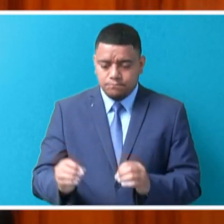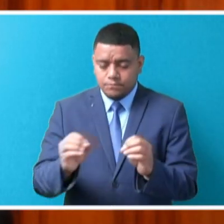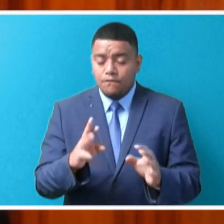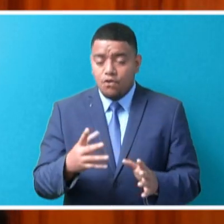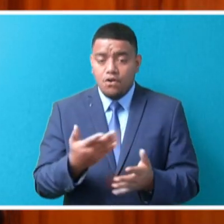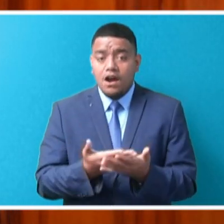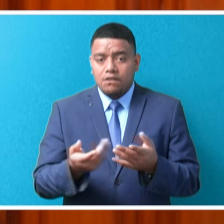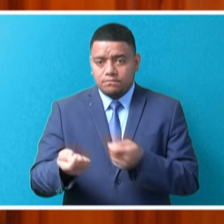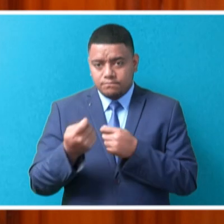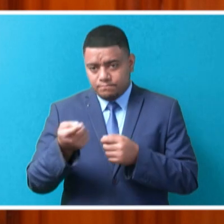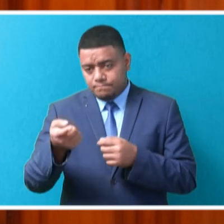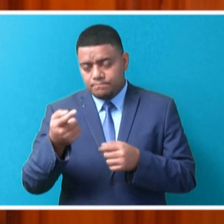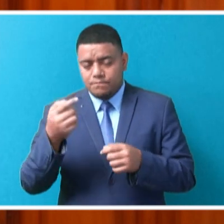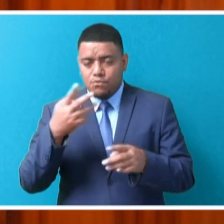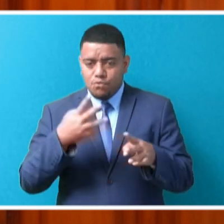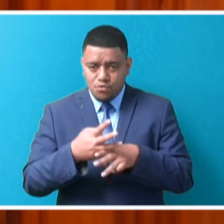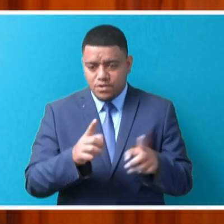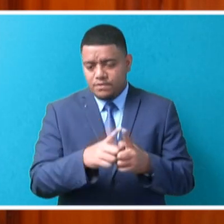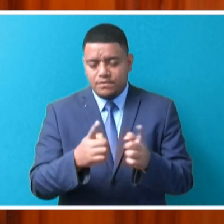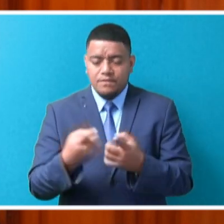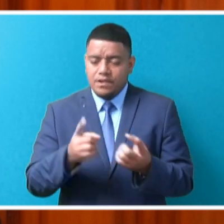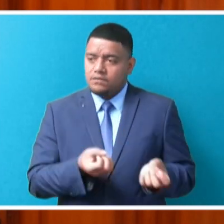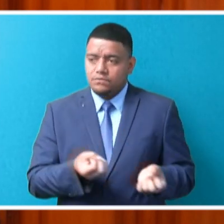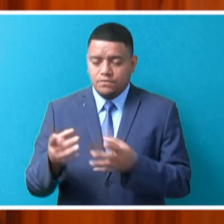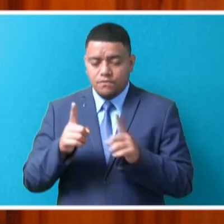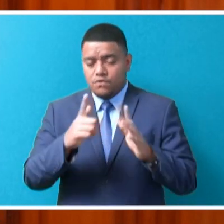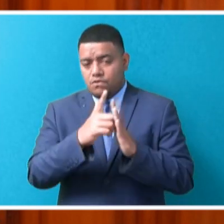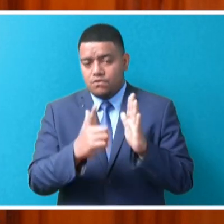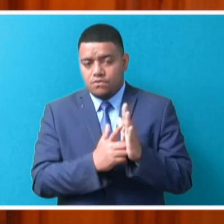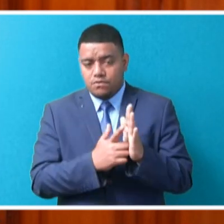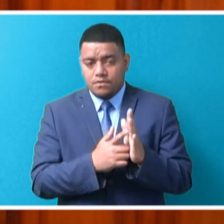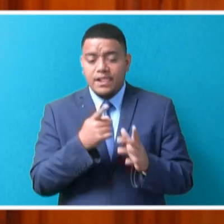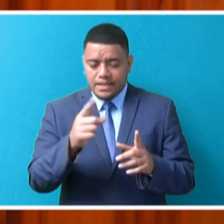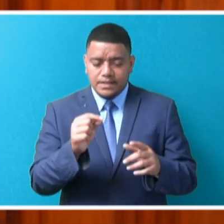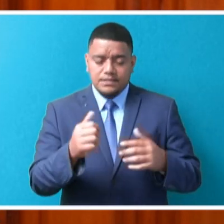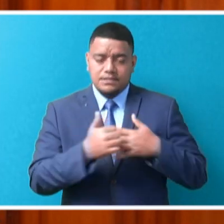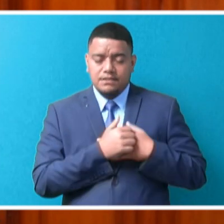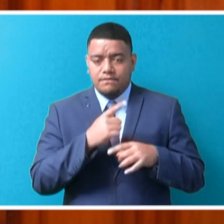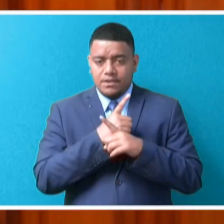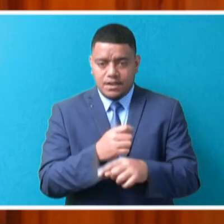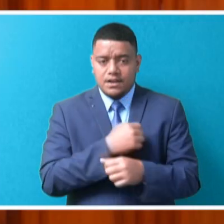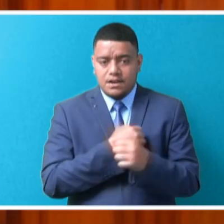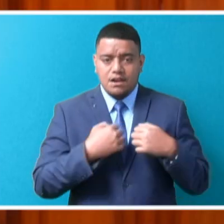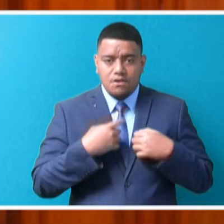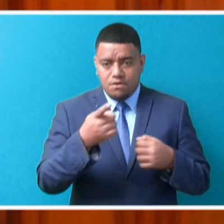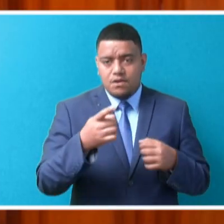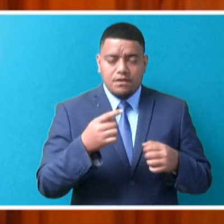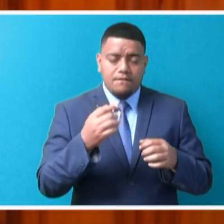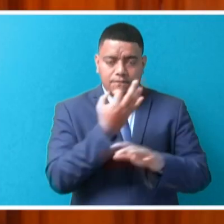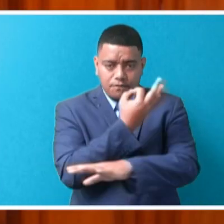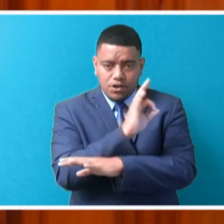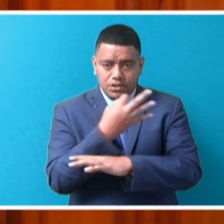harvesting, transport, processing, and export. It enhances sustainability safeguards, embedding responsible forest